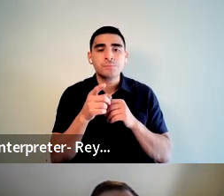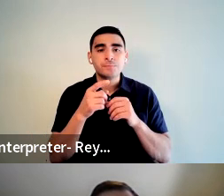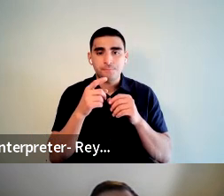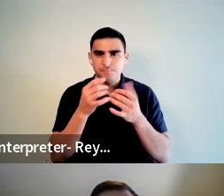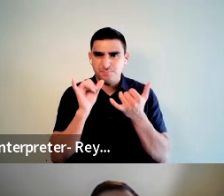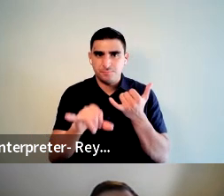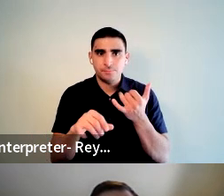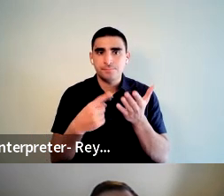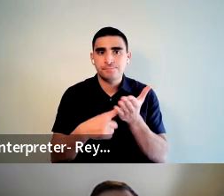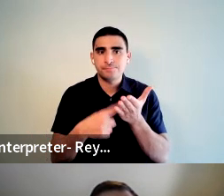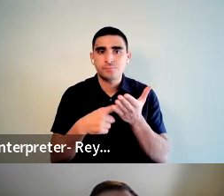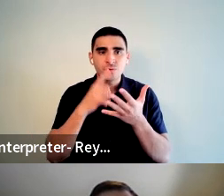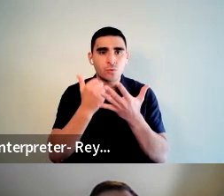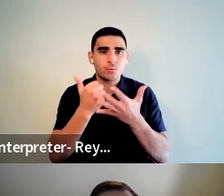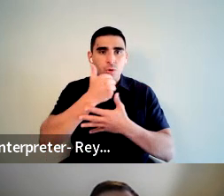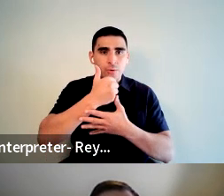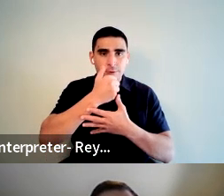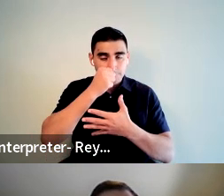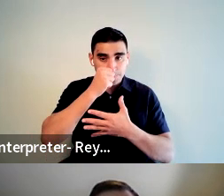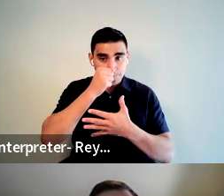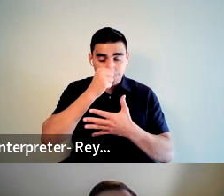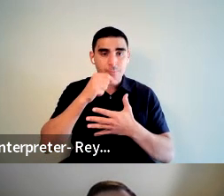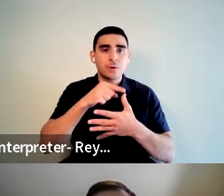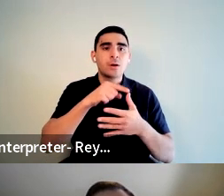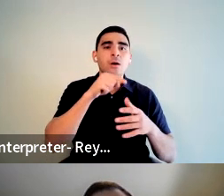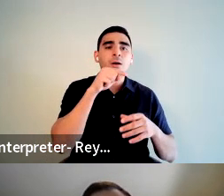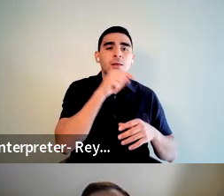priority area for the Economic Challenges Group.